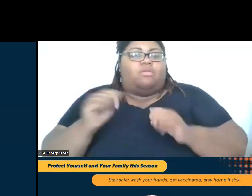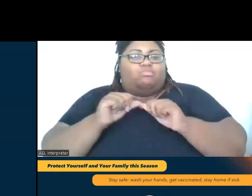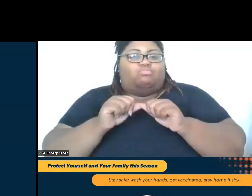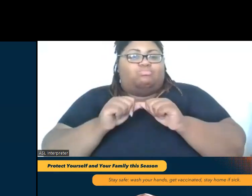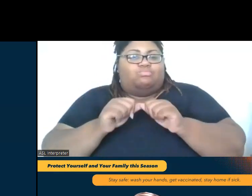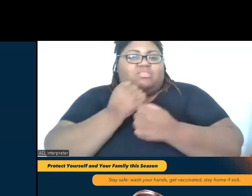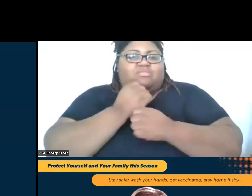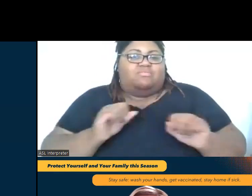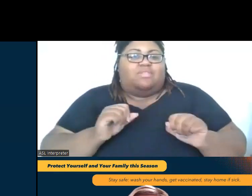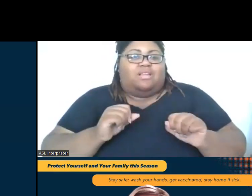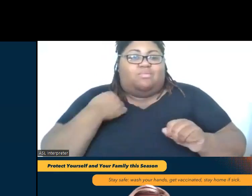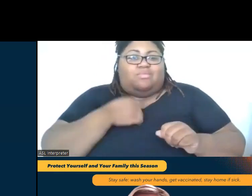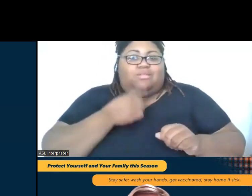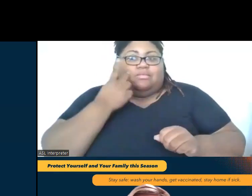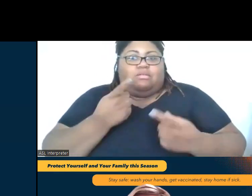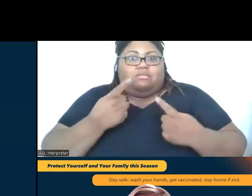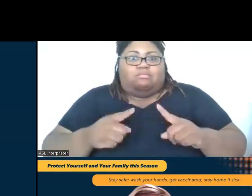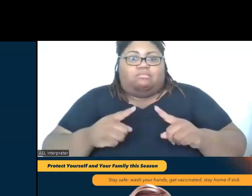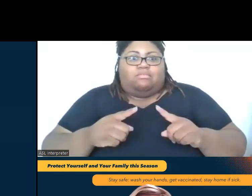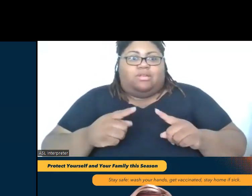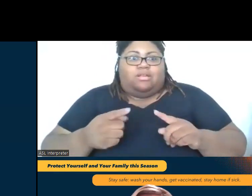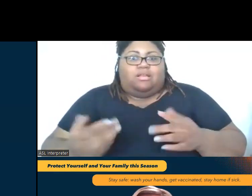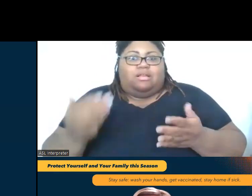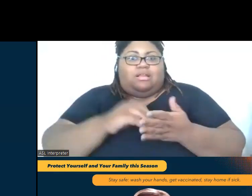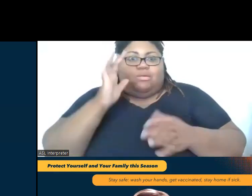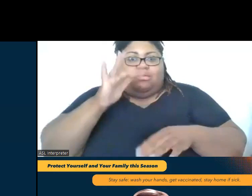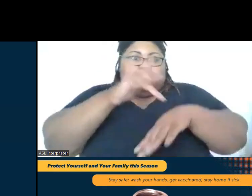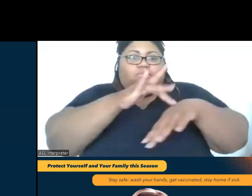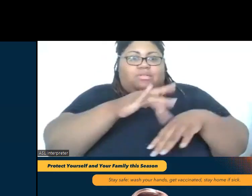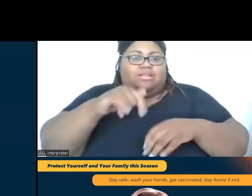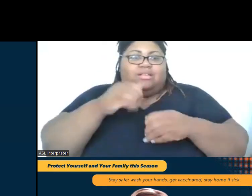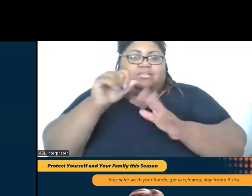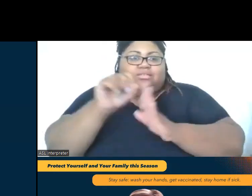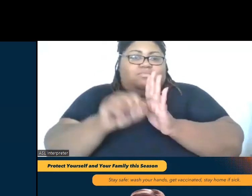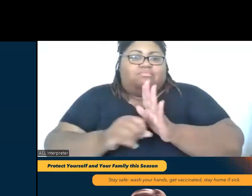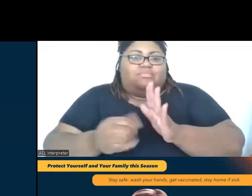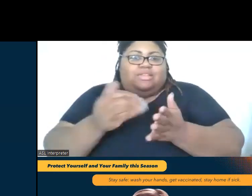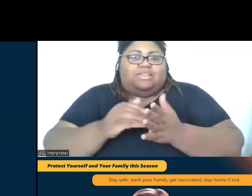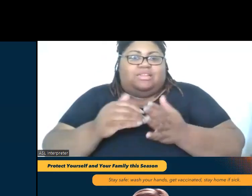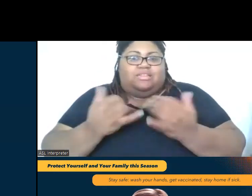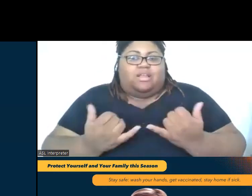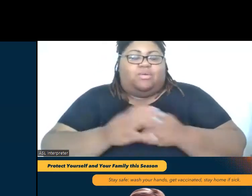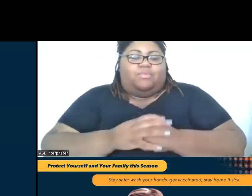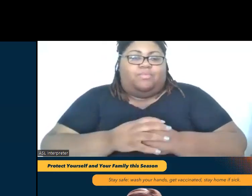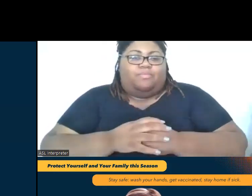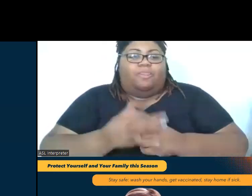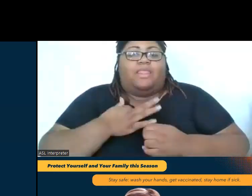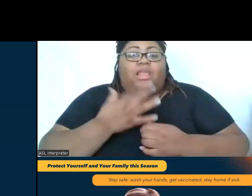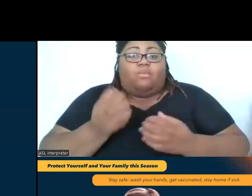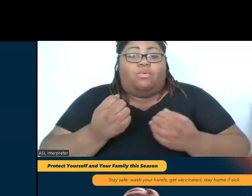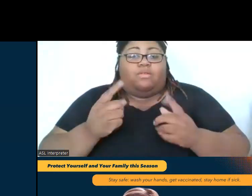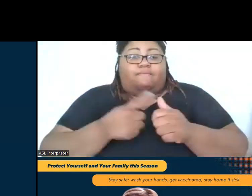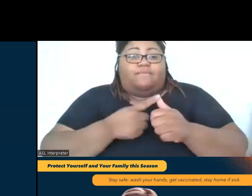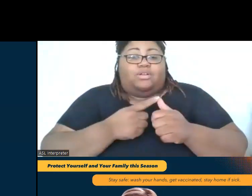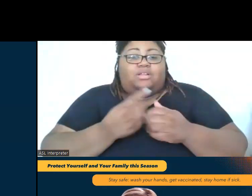storm reach all parts of our state today. I just want to thank our colleagues